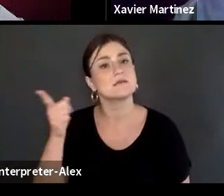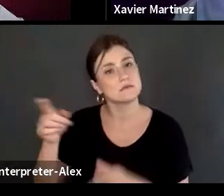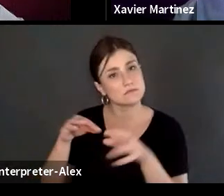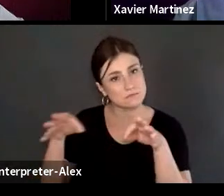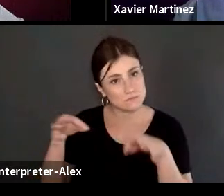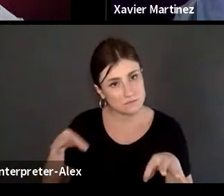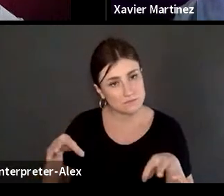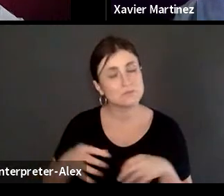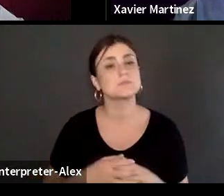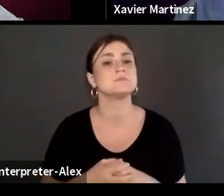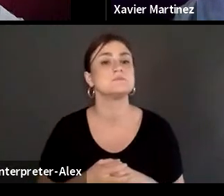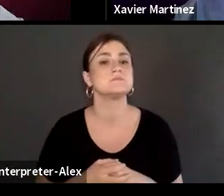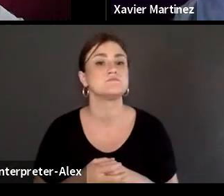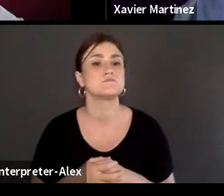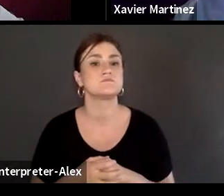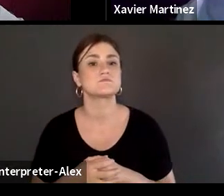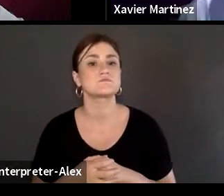to me